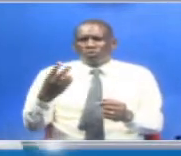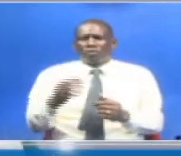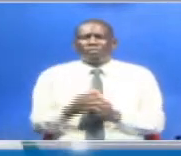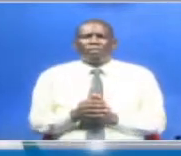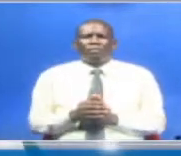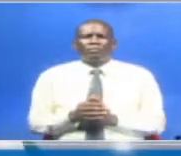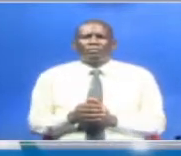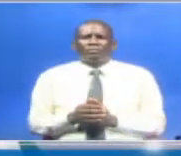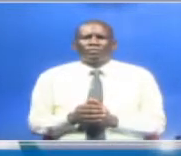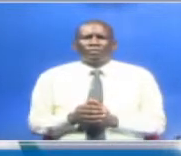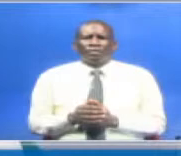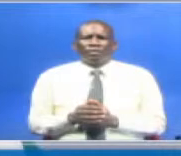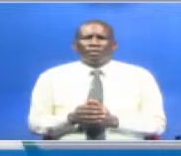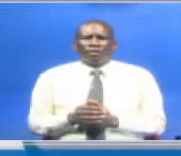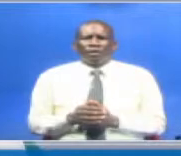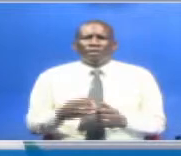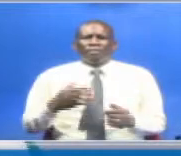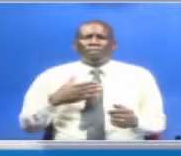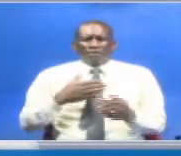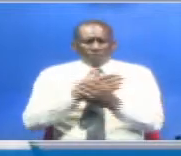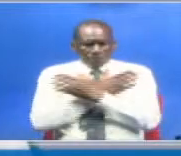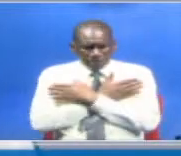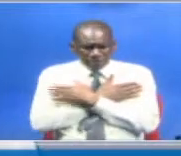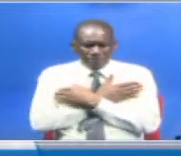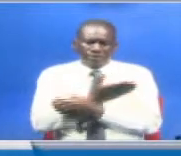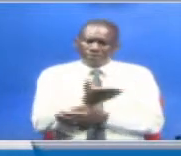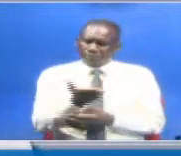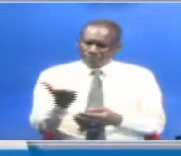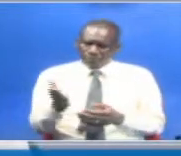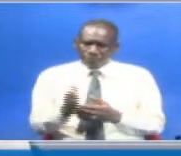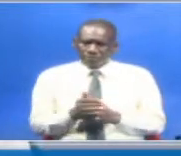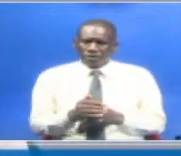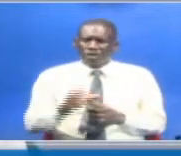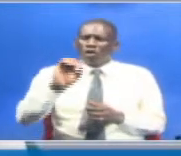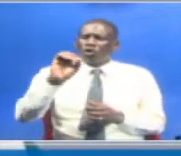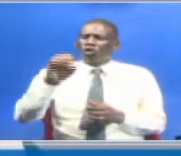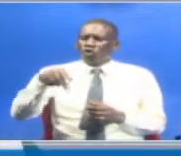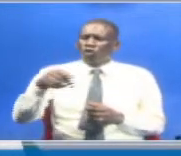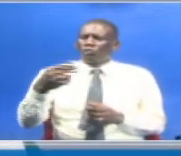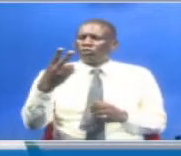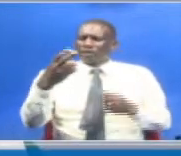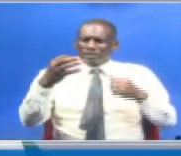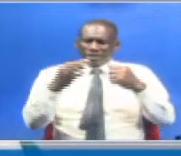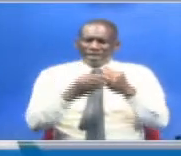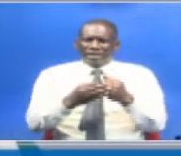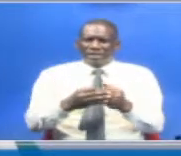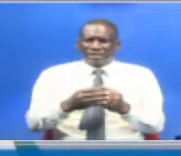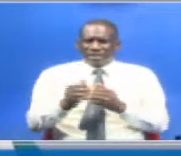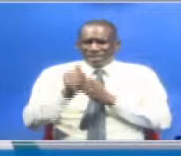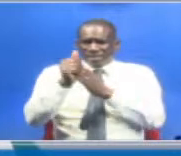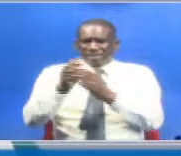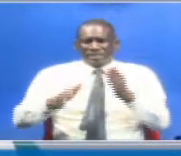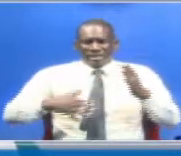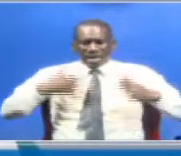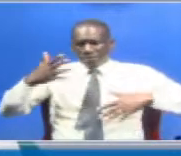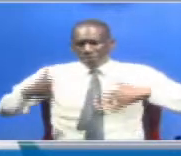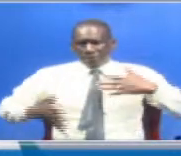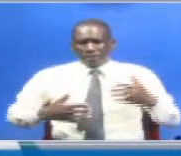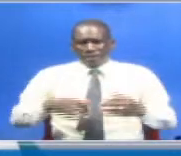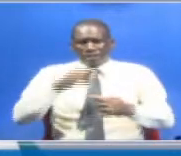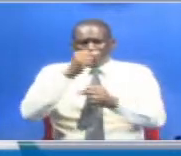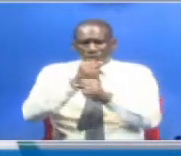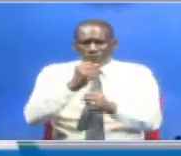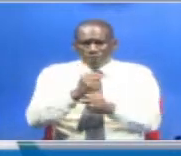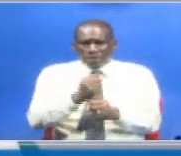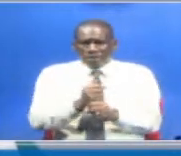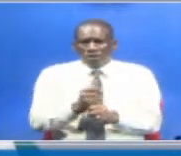Excellencies, colleagues, friends, the COP28 presidency appreciates the efforts of the